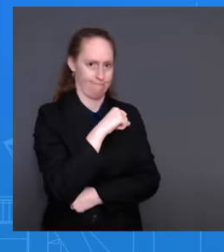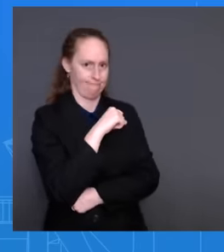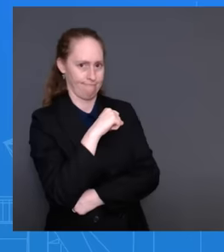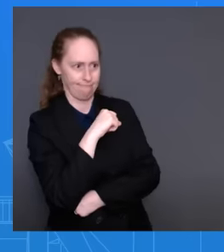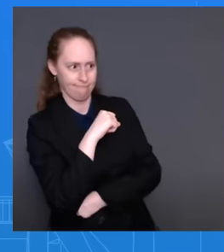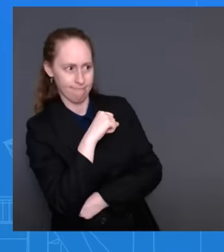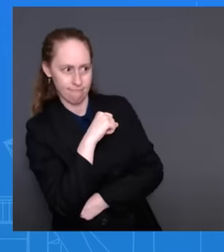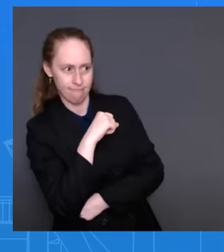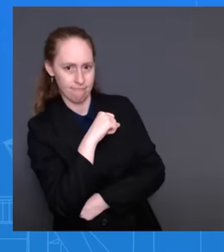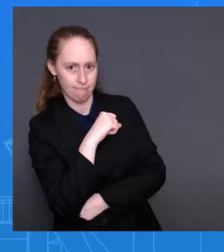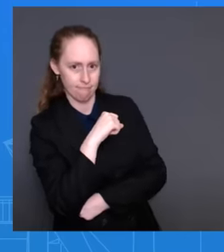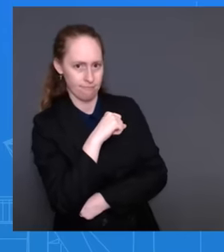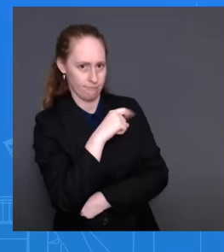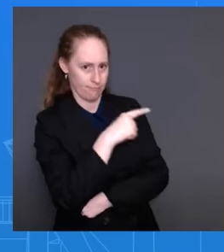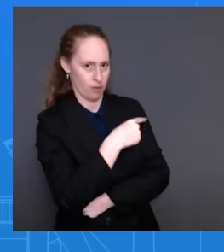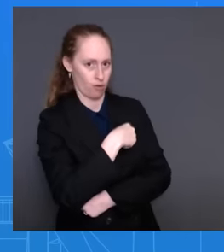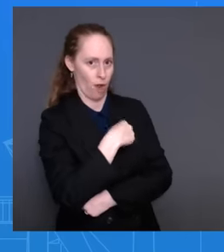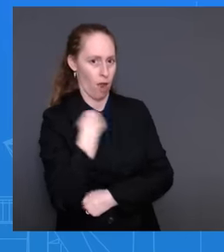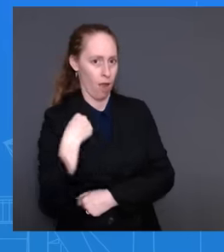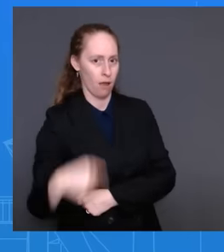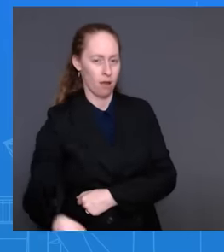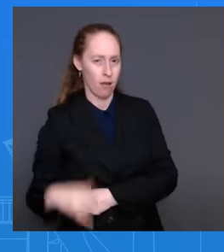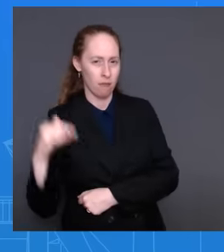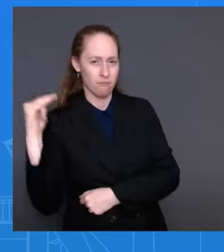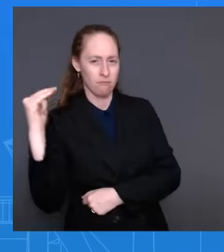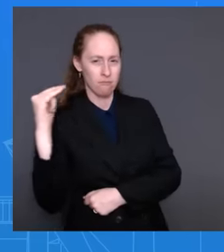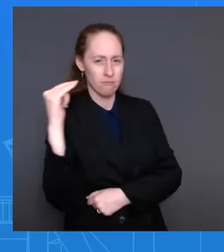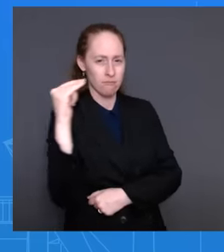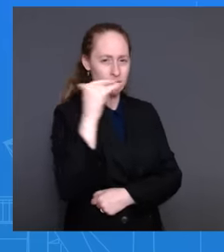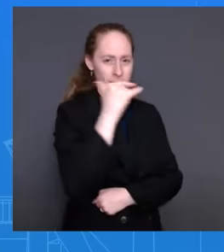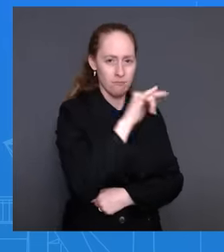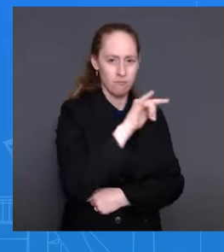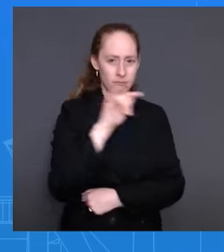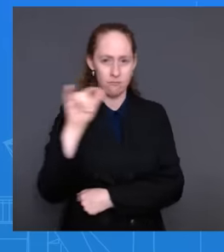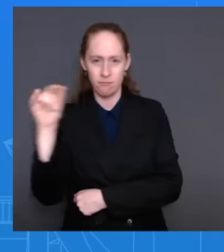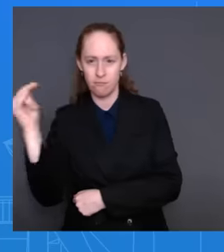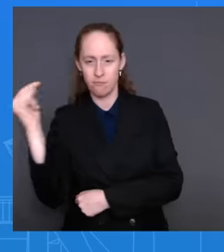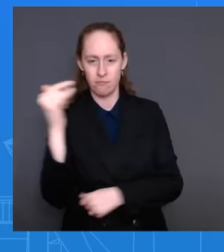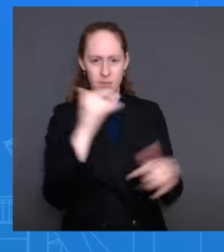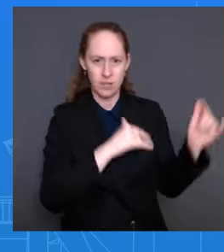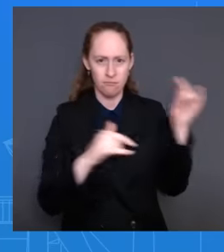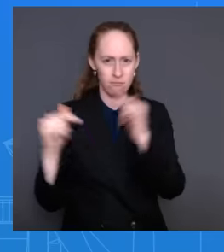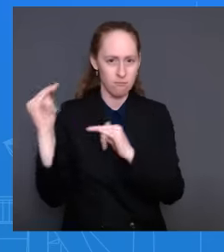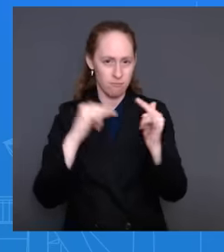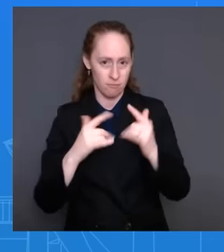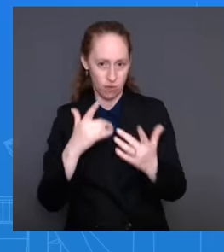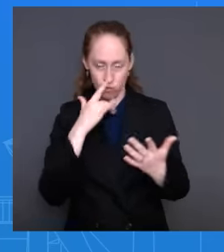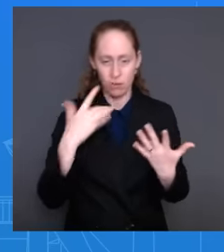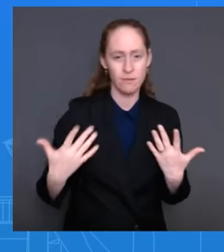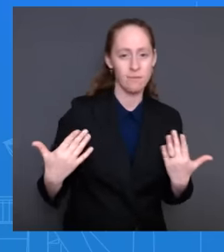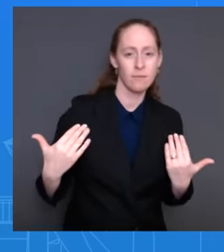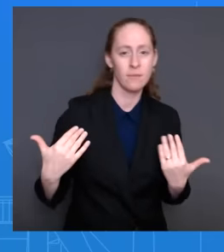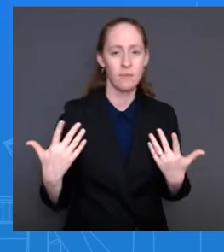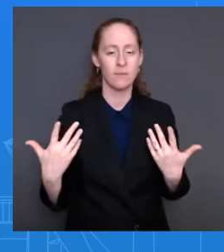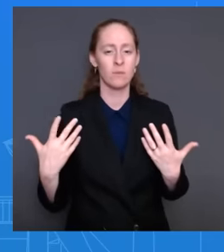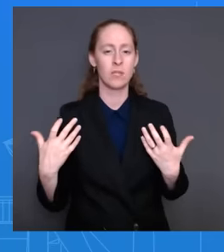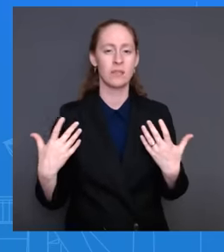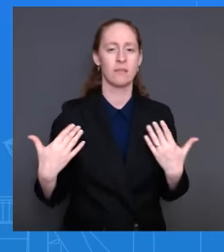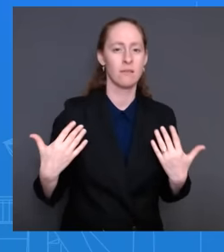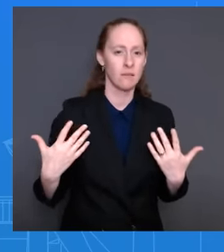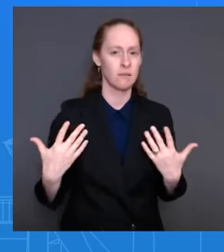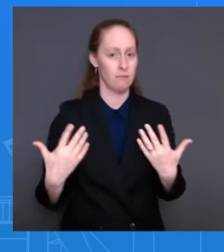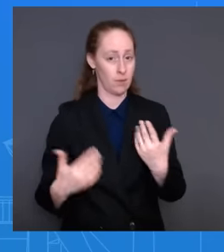what Senator Duckworth is doing over there, what the point of this mission is? Yeah, I cannot speak for Senator Duckworth. You would have to reach out